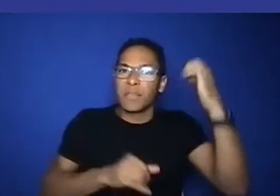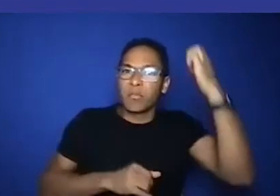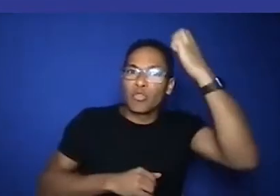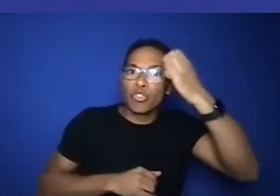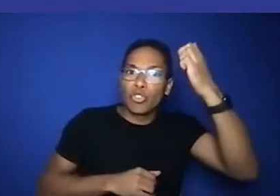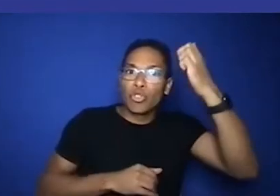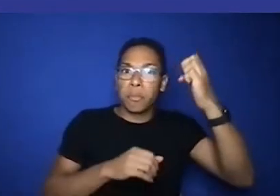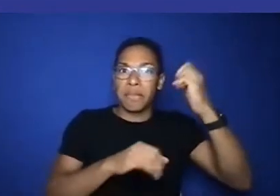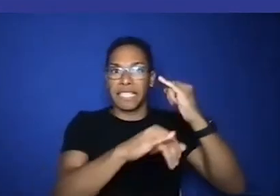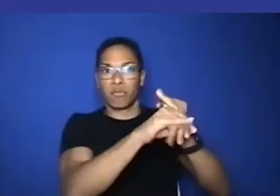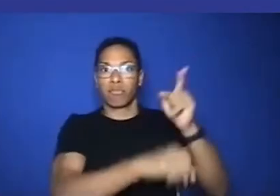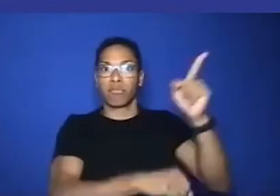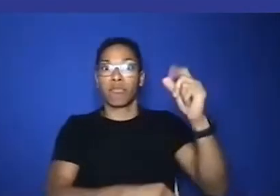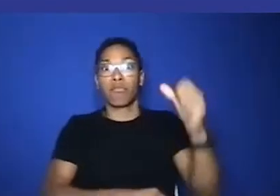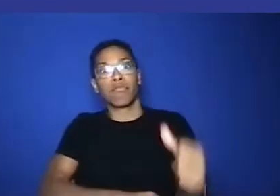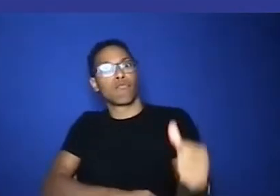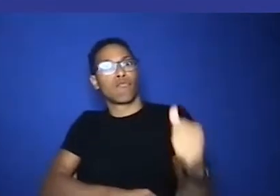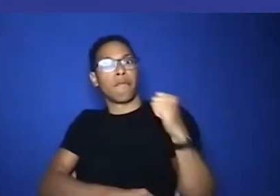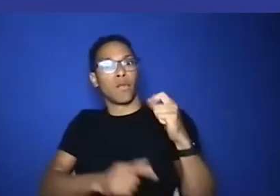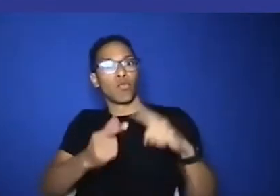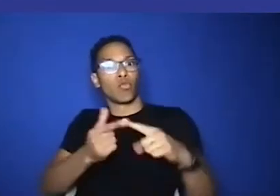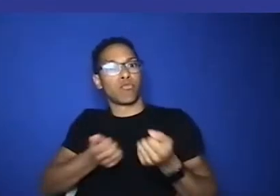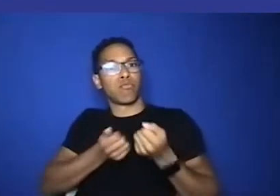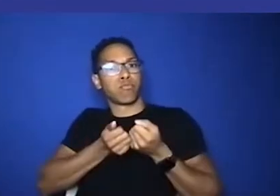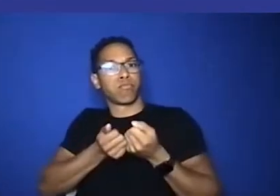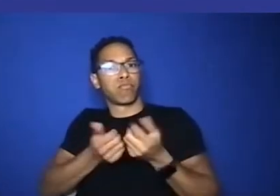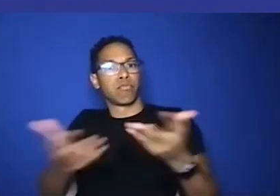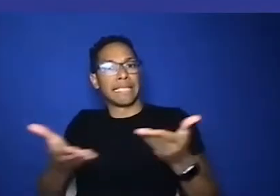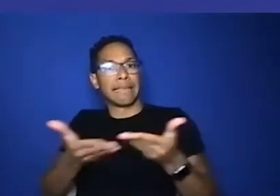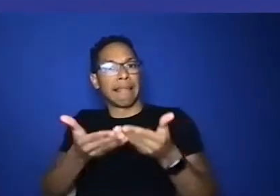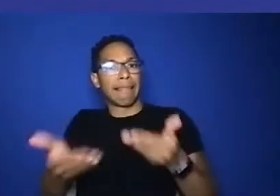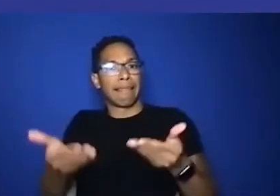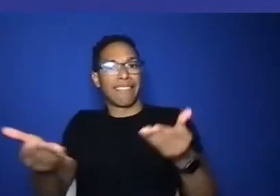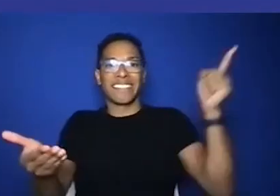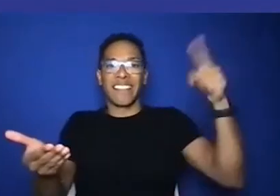release things to rematriate, even when it is